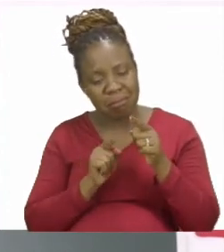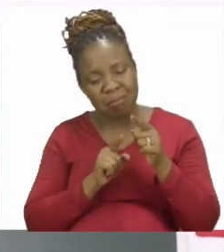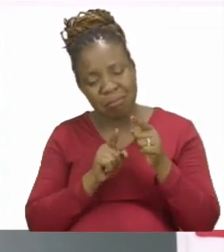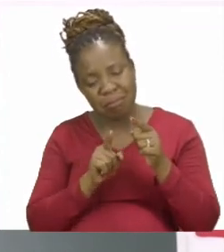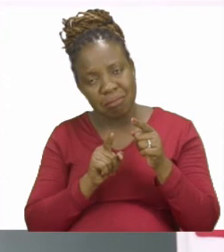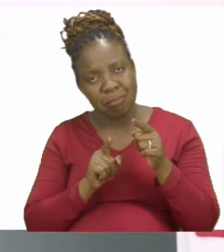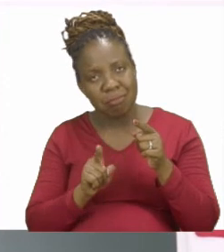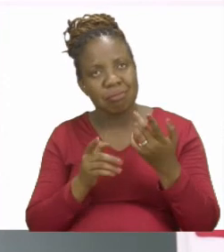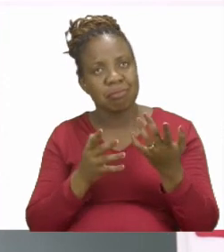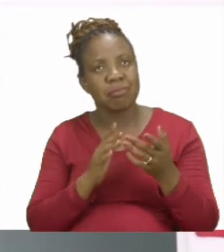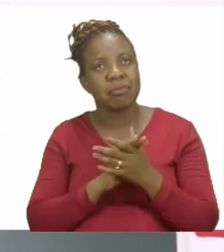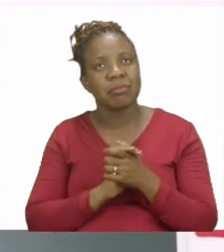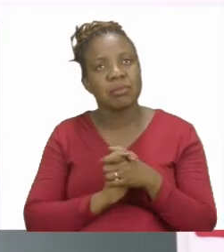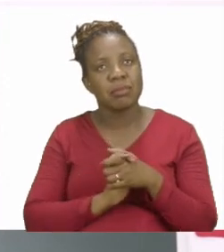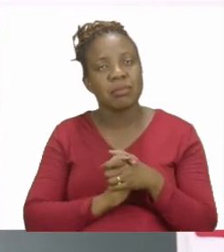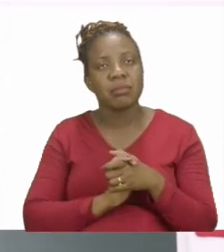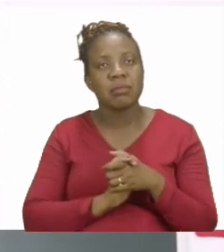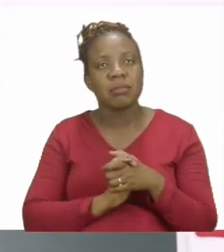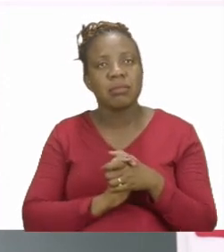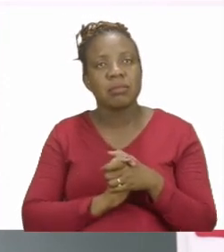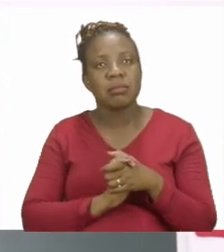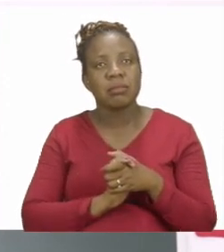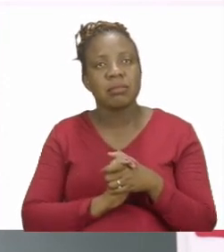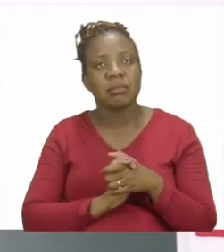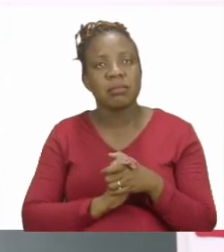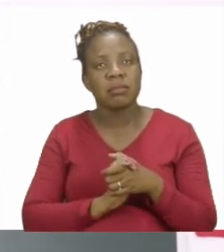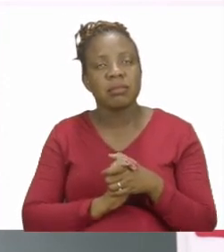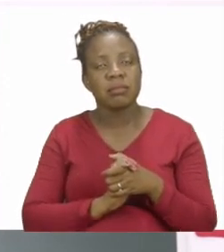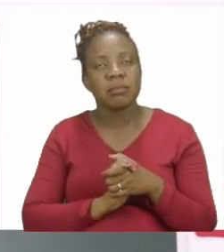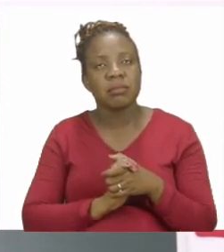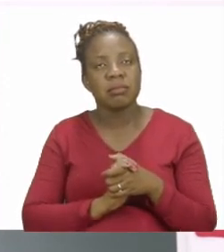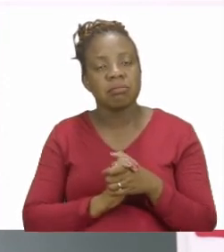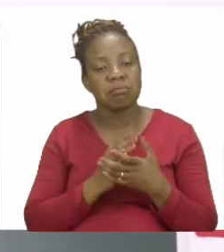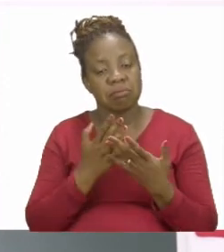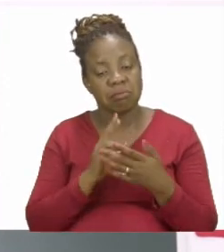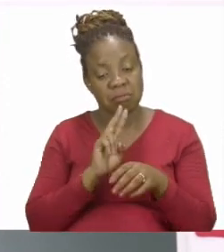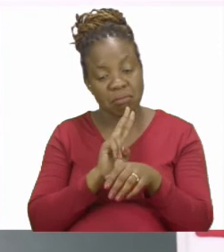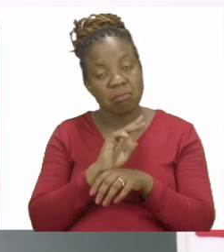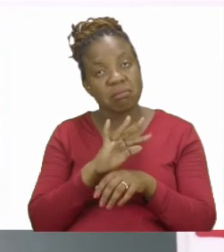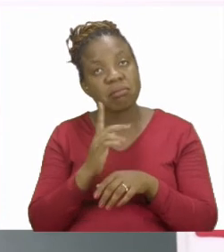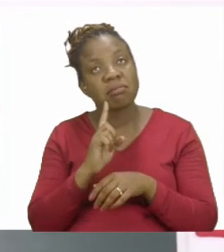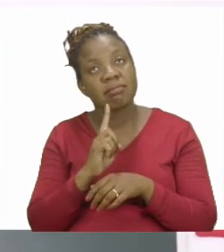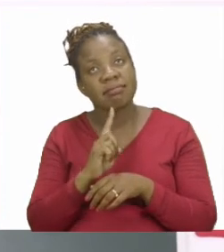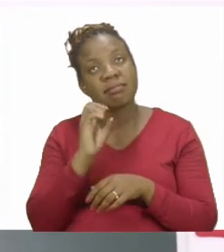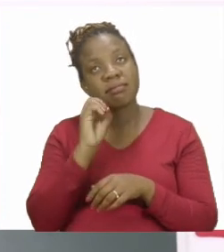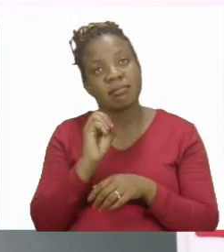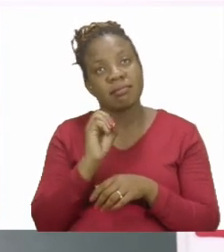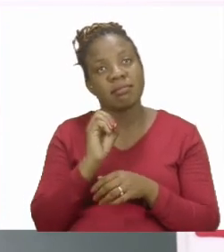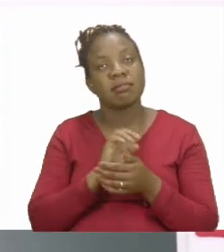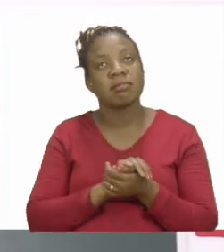the second letter. And the second letter is O. And there we have the letter